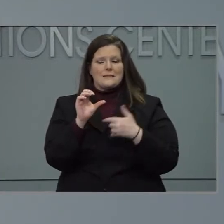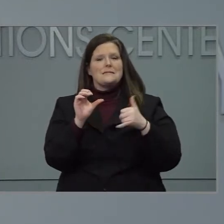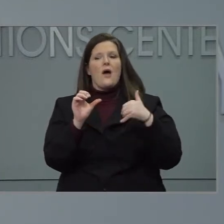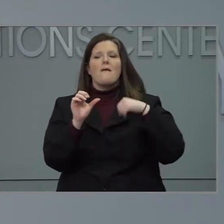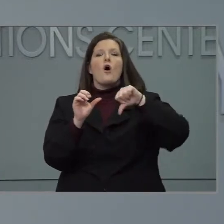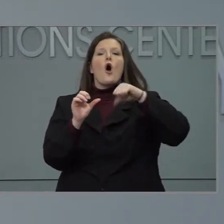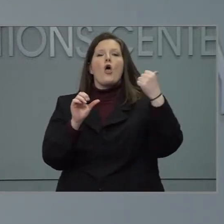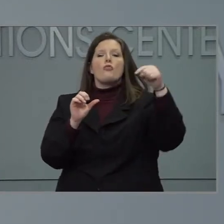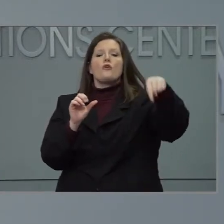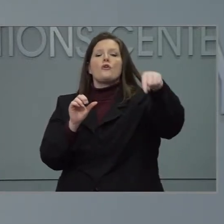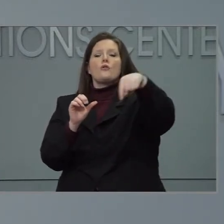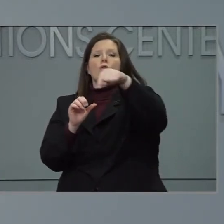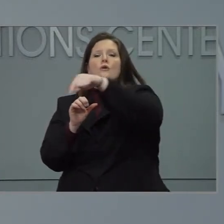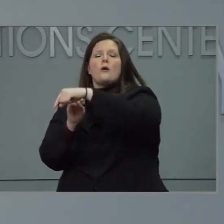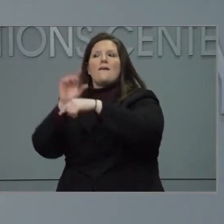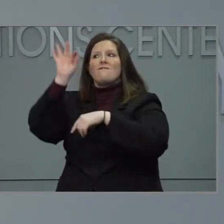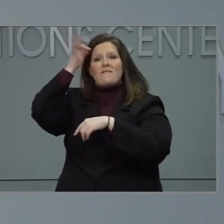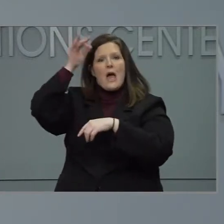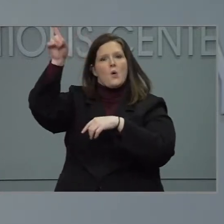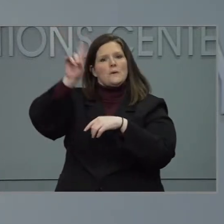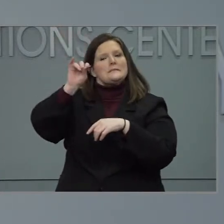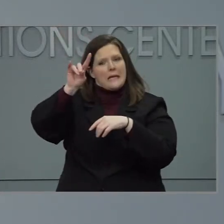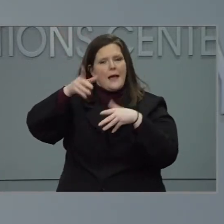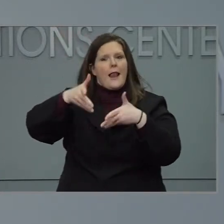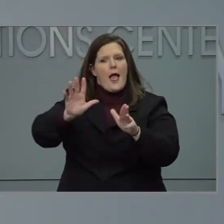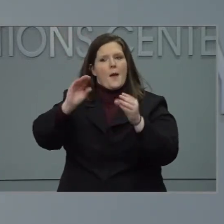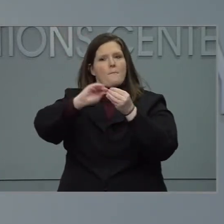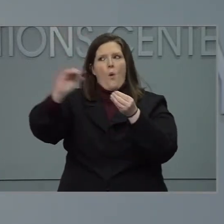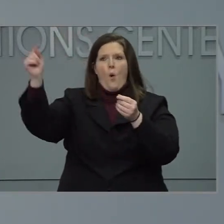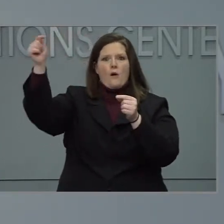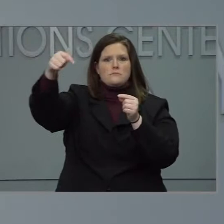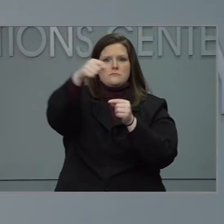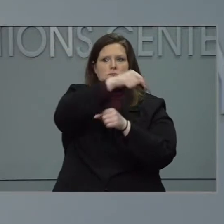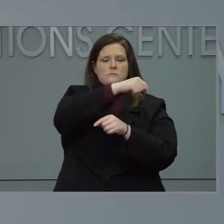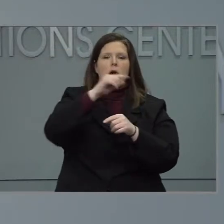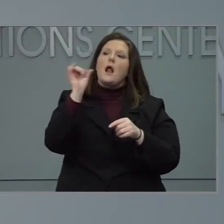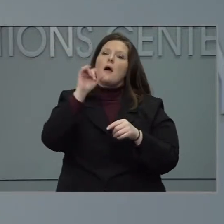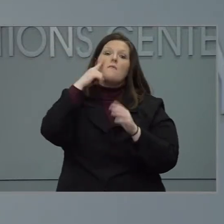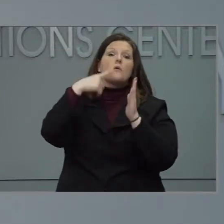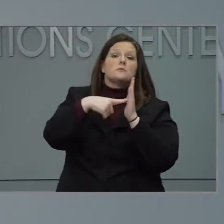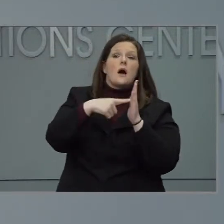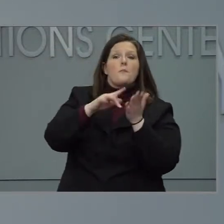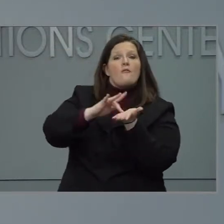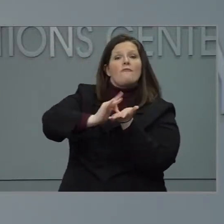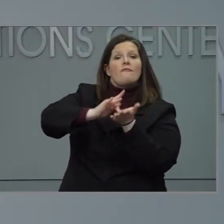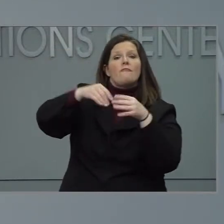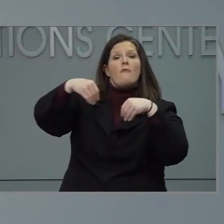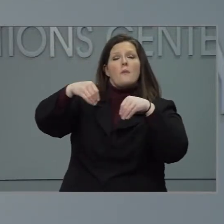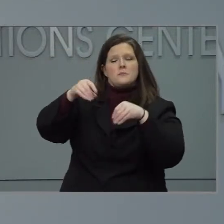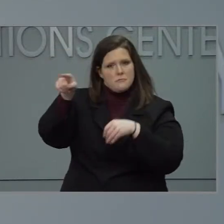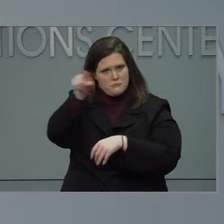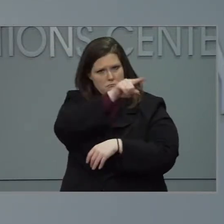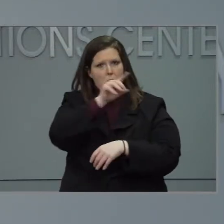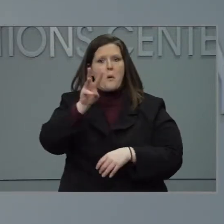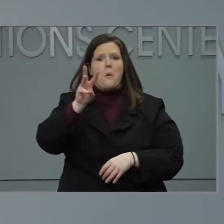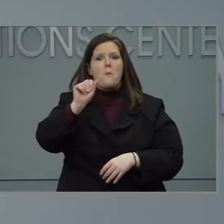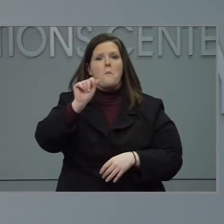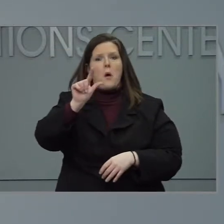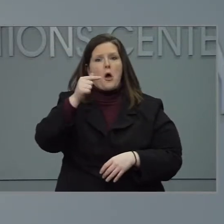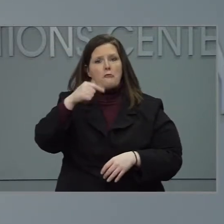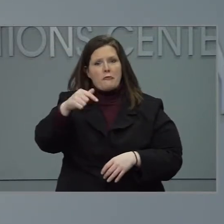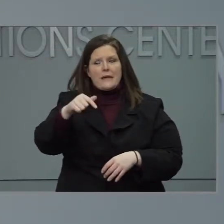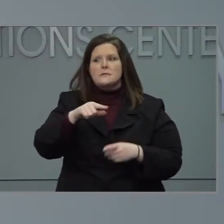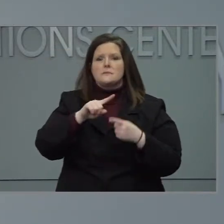additional channels that the federal government has added. For example, going to our retail pharmacy partners. So we know every Walgreens and some